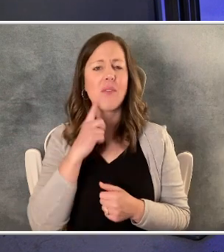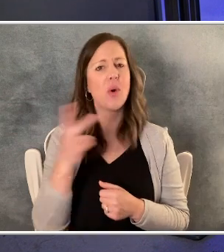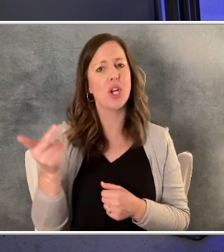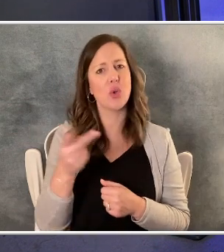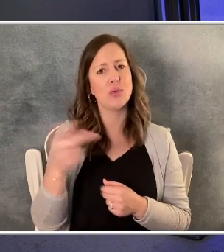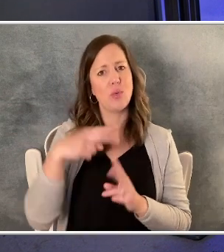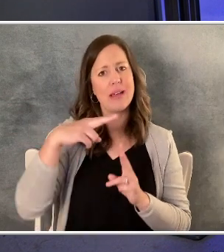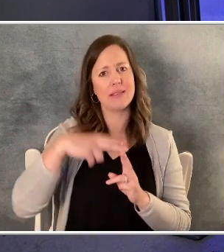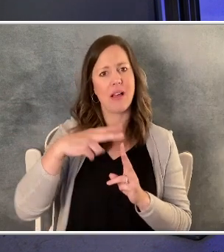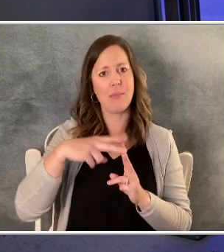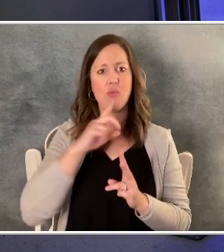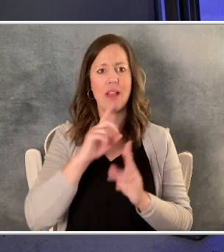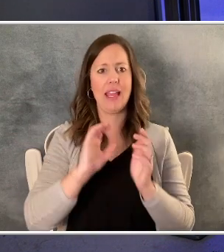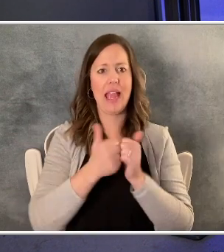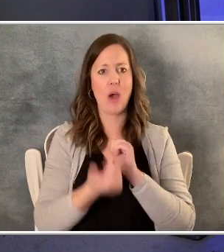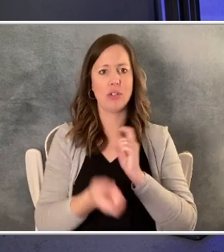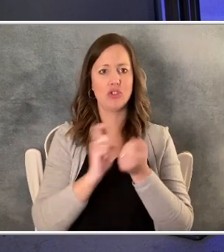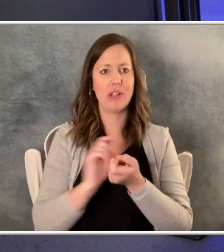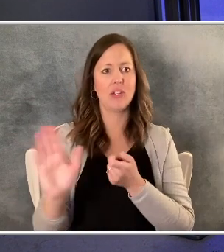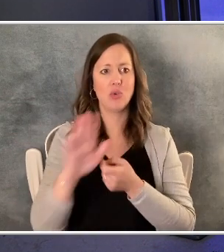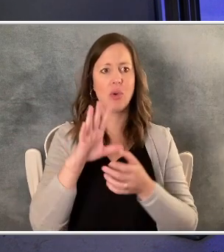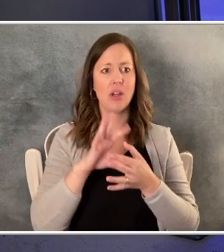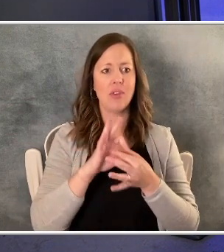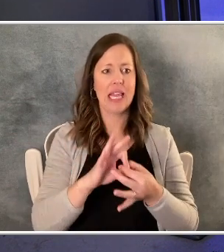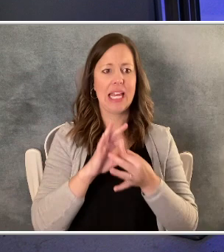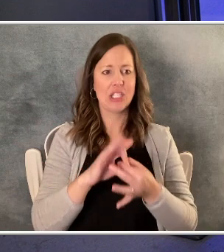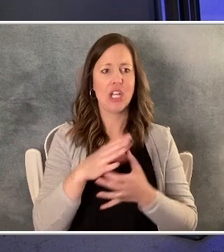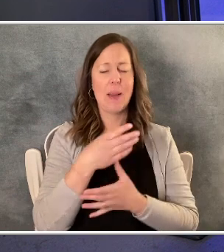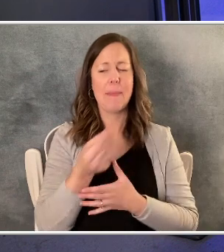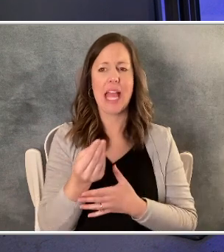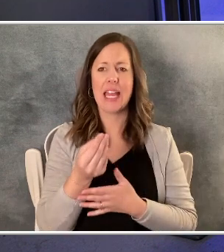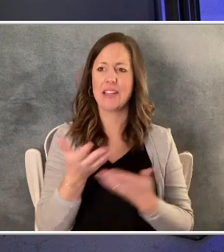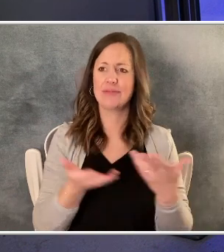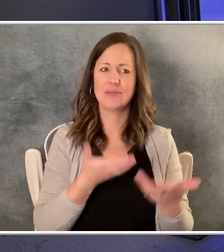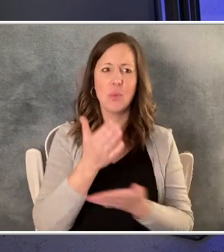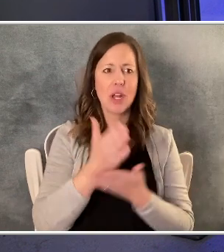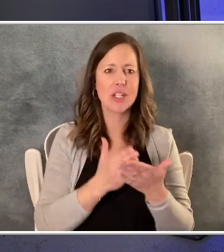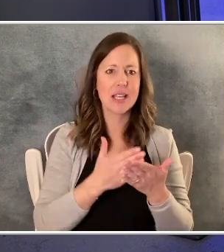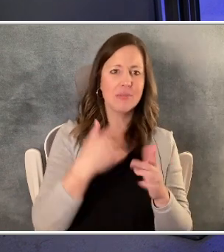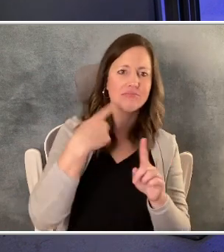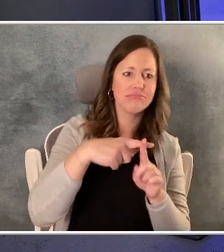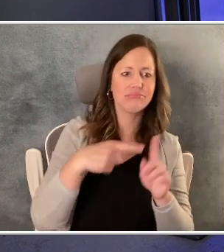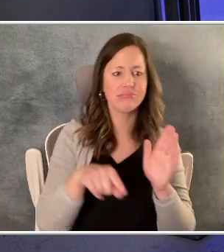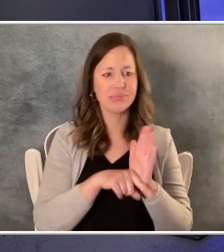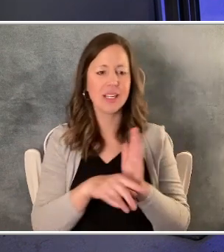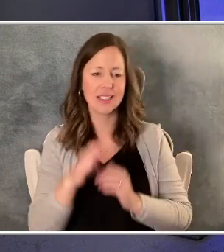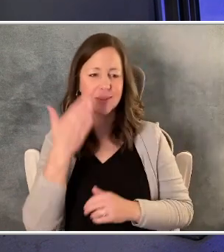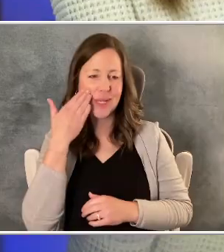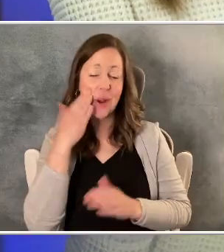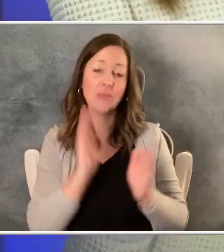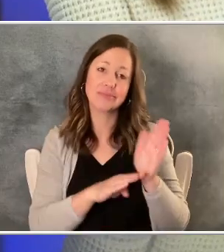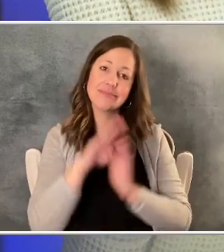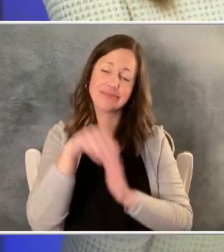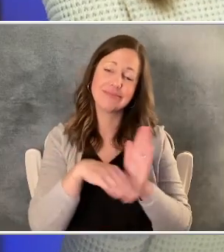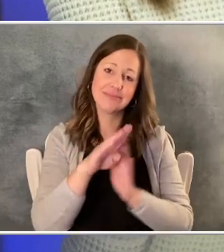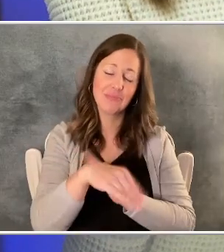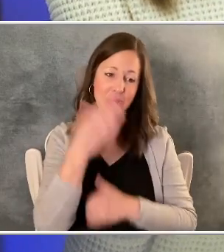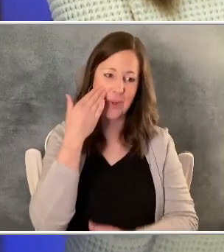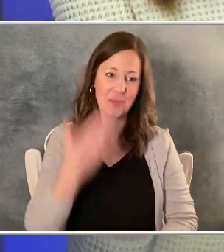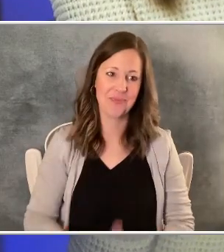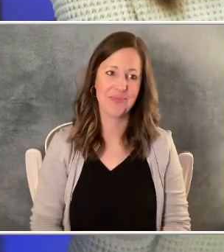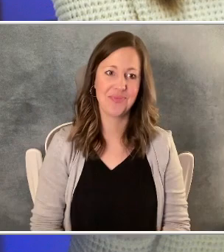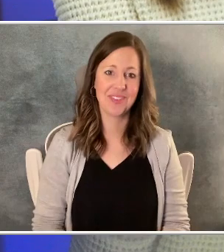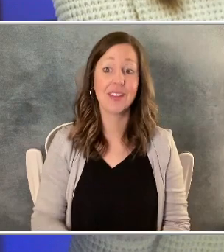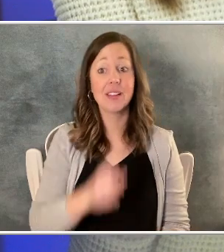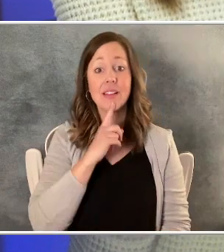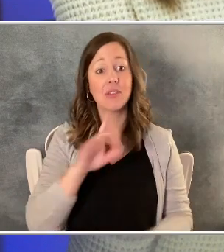this changed your relationship? And what are some highs and lows? Because we know they're in there. Yeah. It's challenged